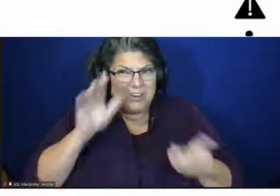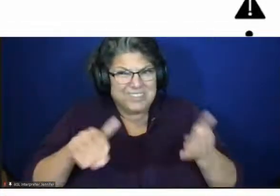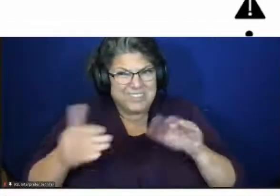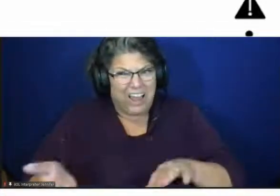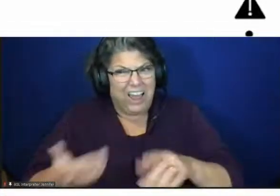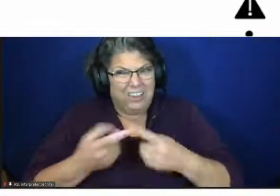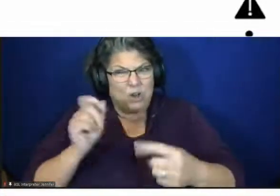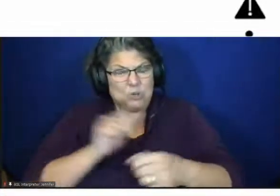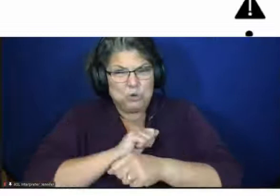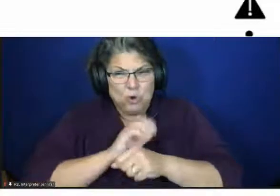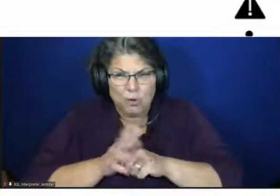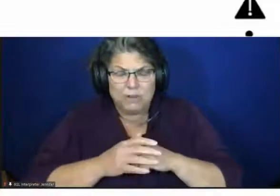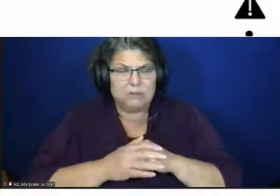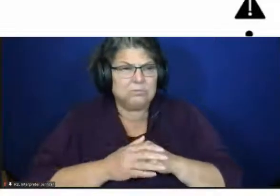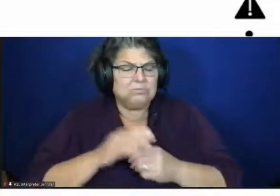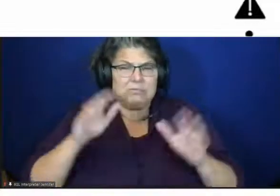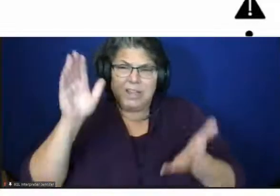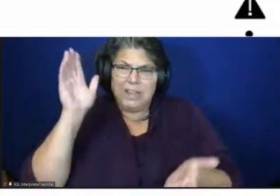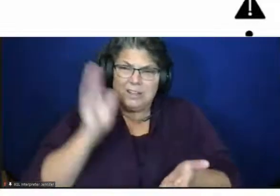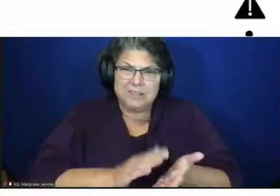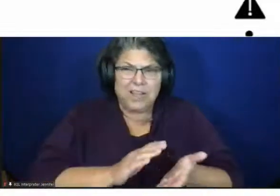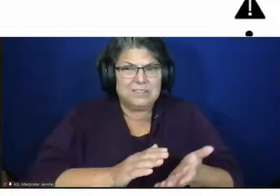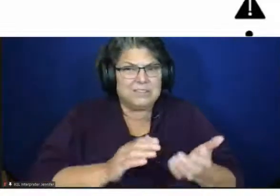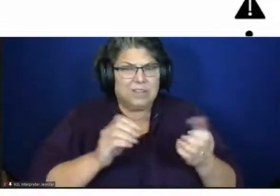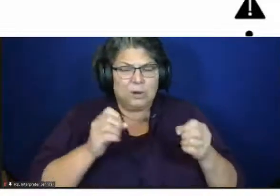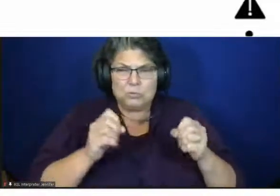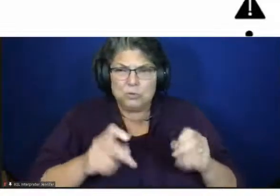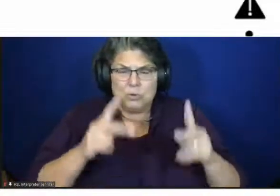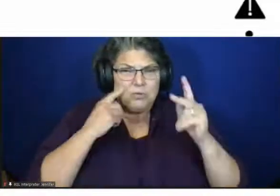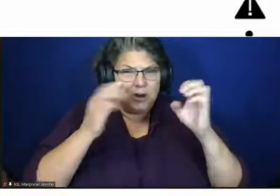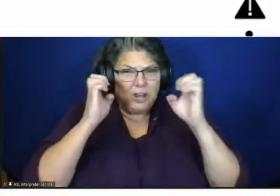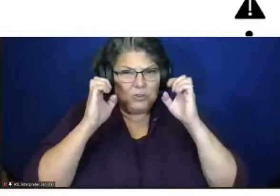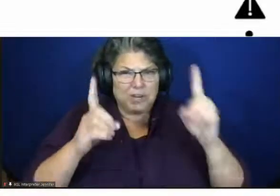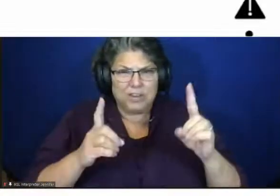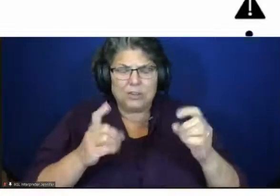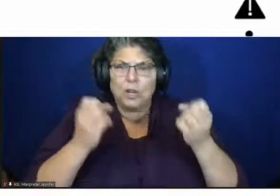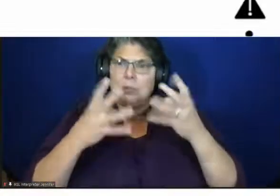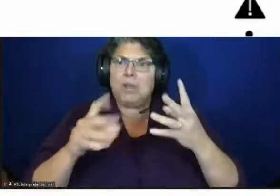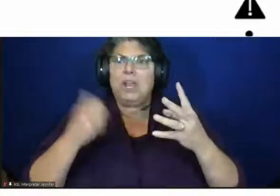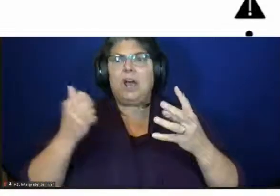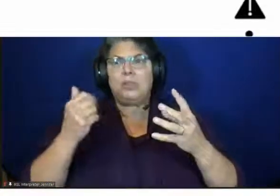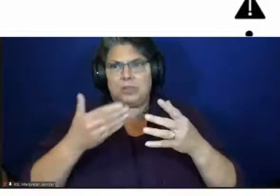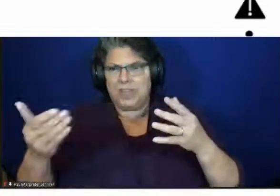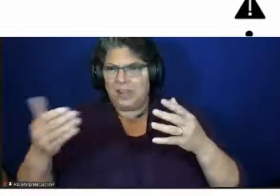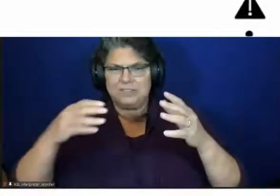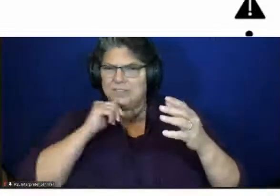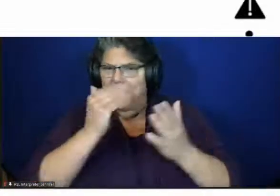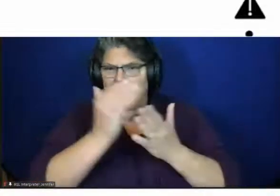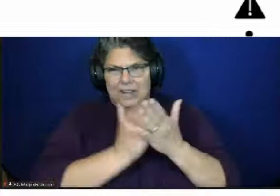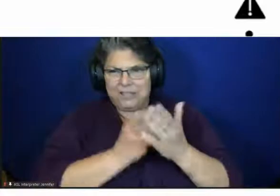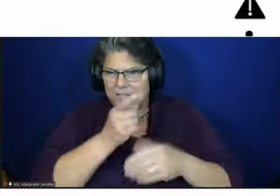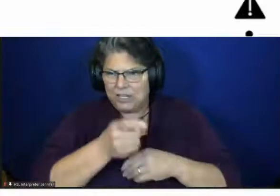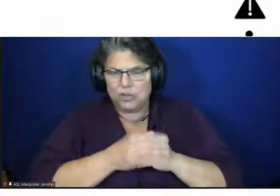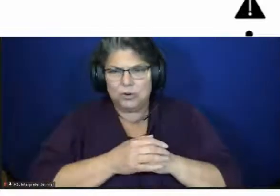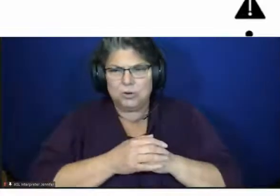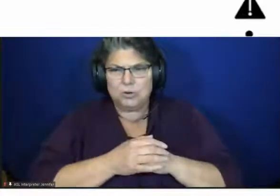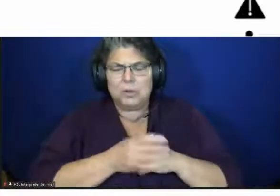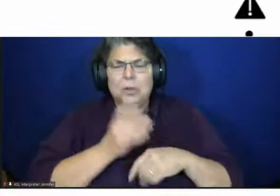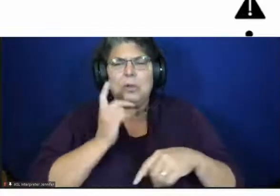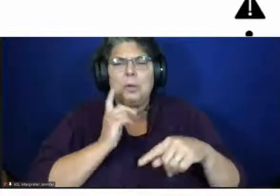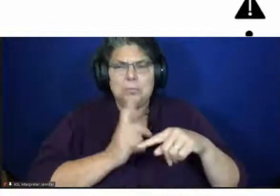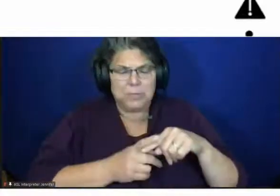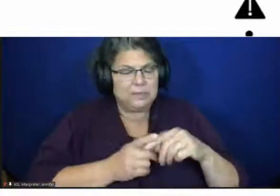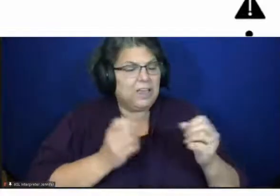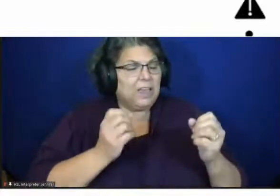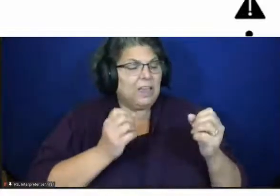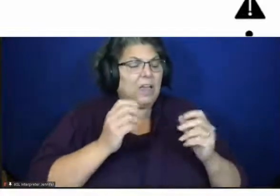loss of educational opportunities and many others that are listed here. As well, transmission from children is similar to adults.